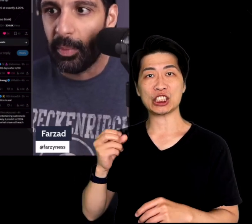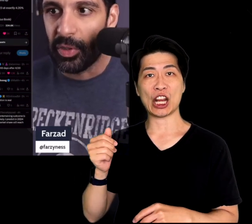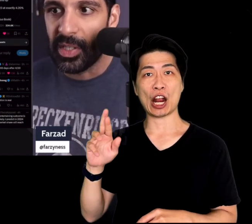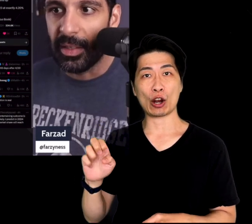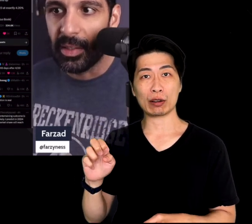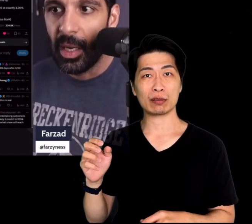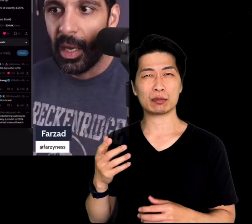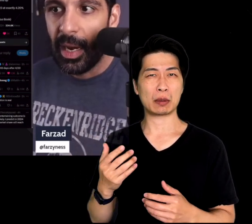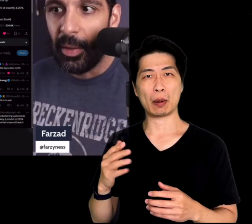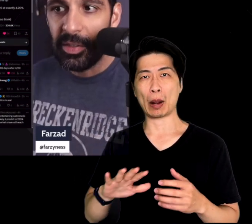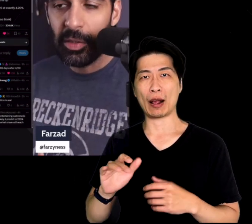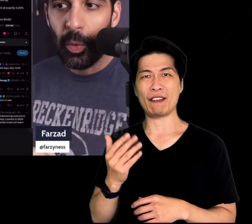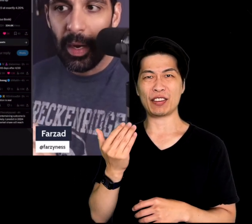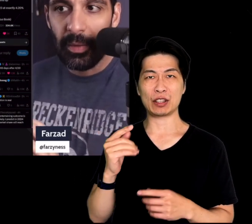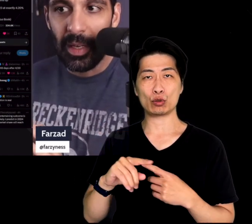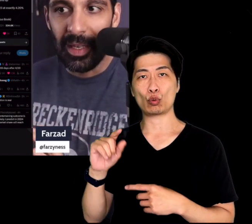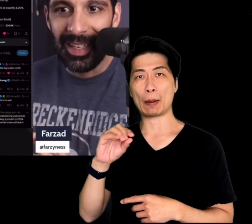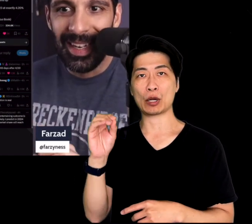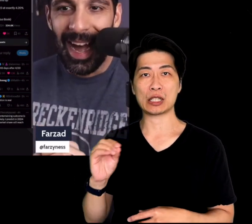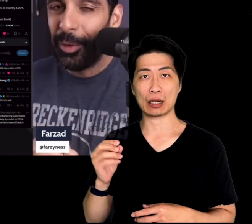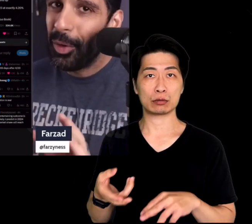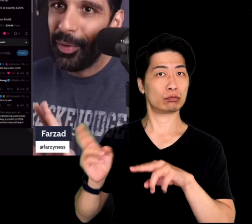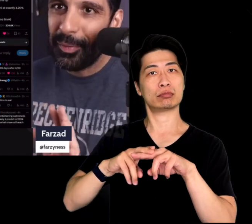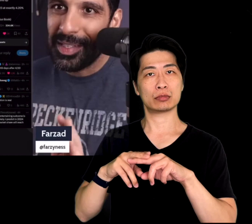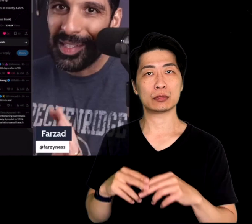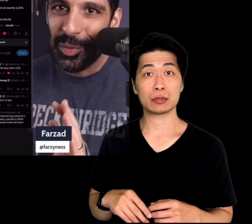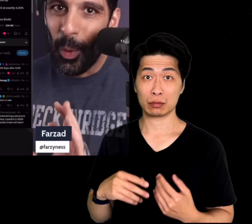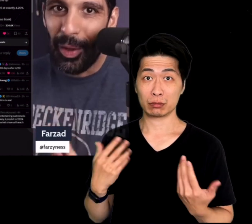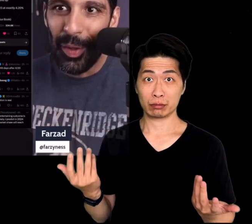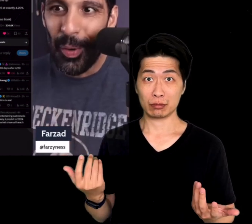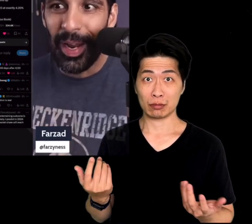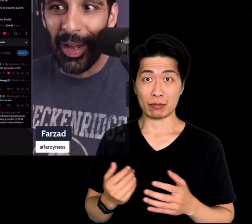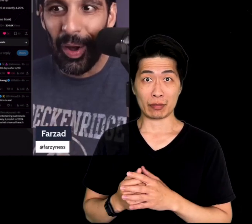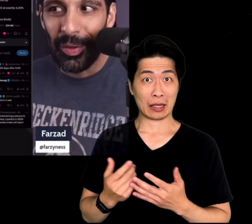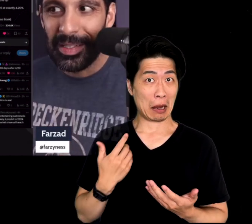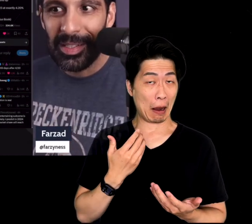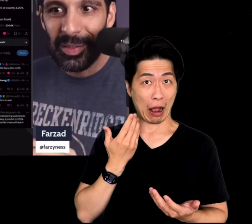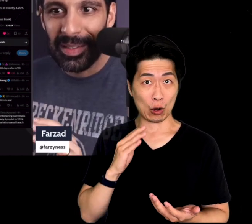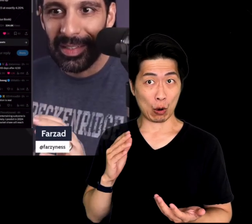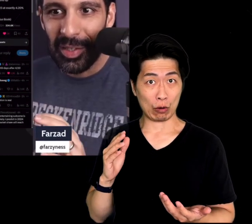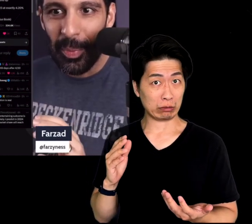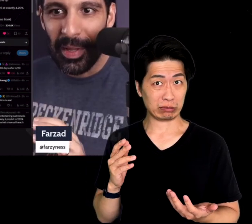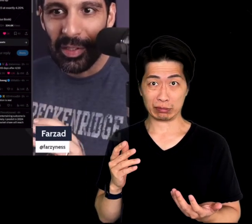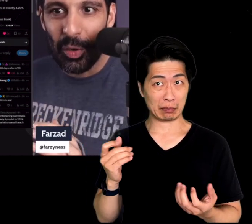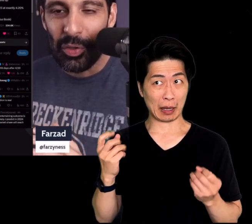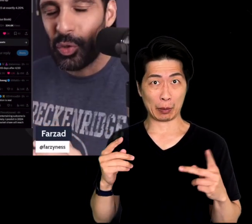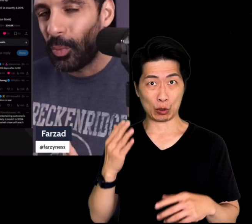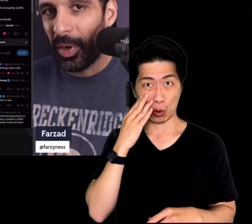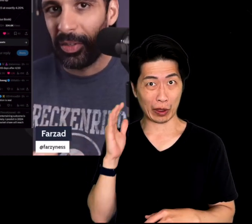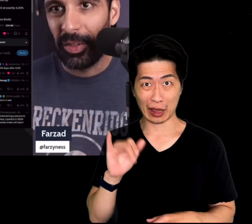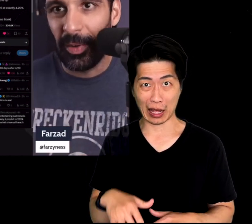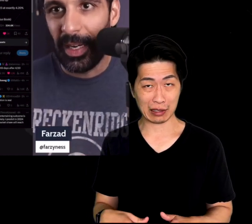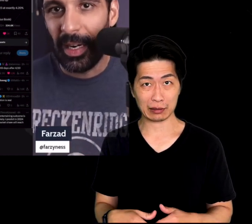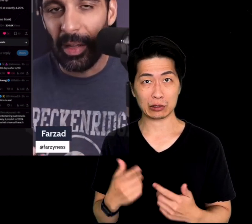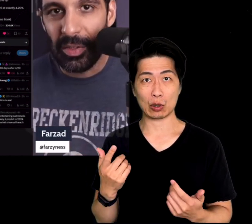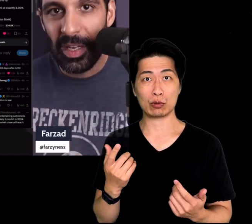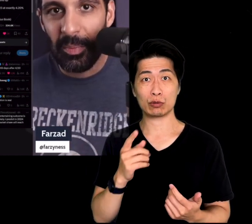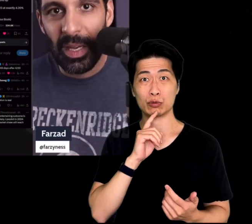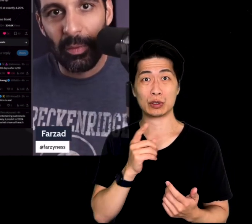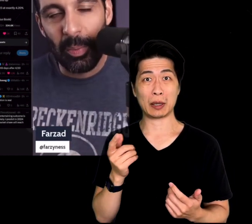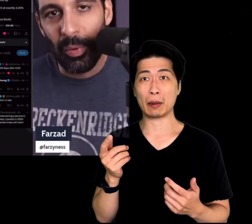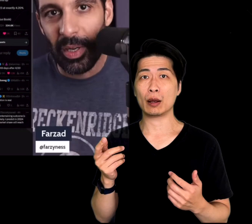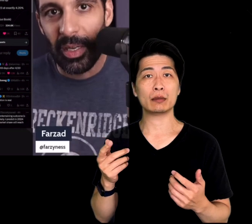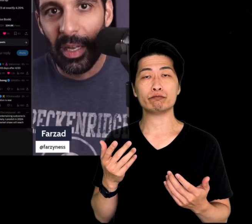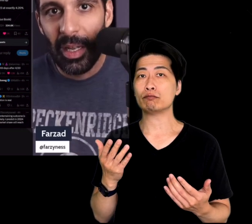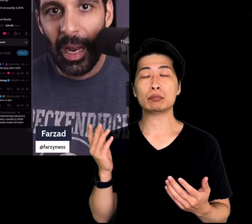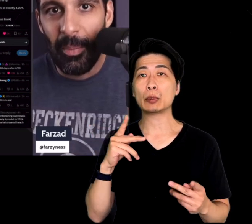to 20%. Now, this is quite of a, I don't know if this is well known at all. This is something that's going super under the radar. I don't see it